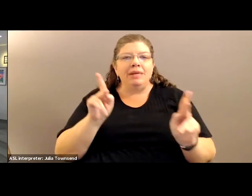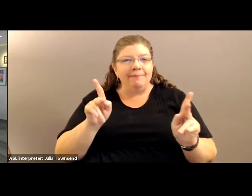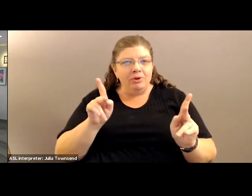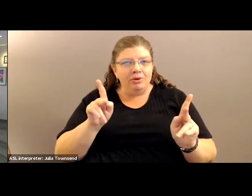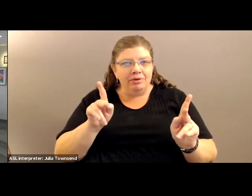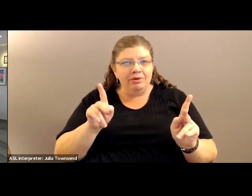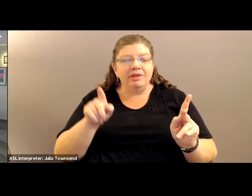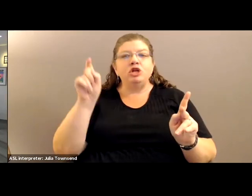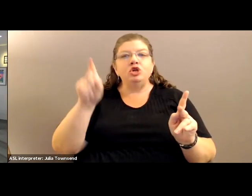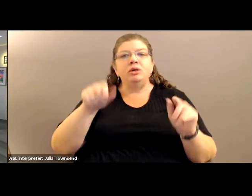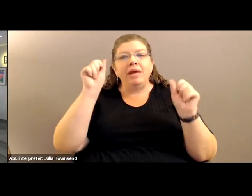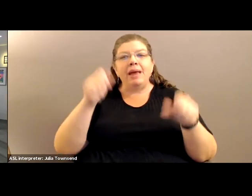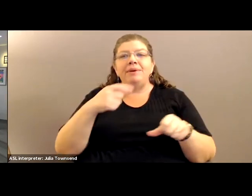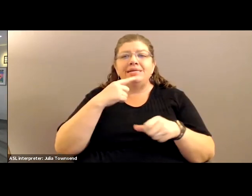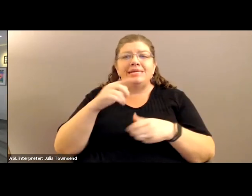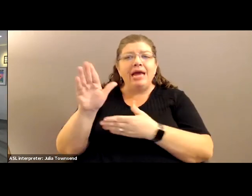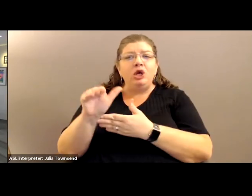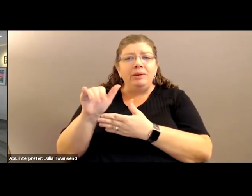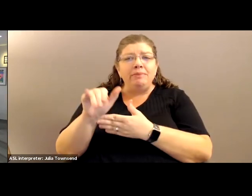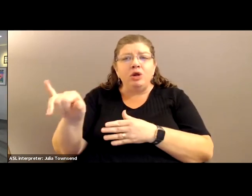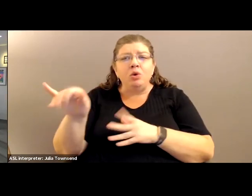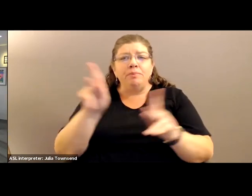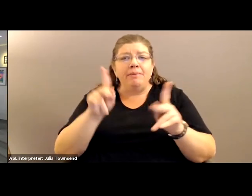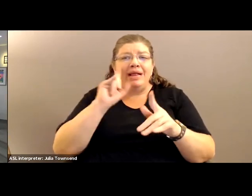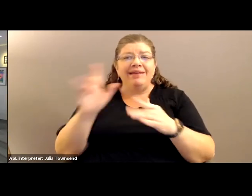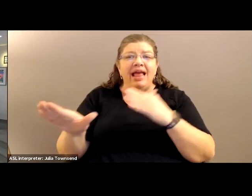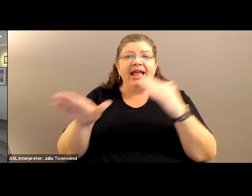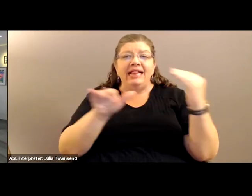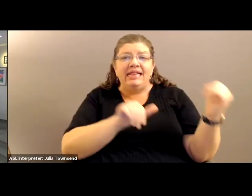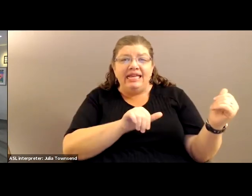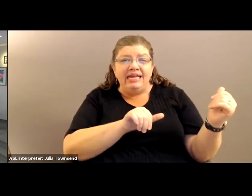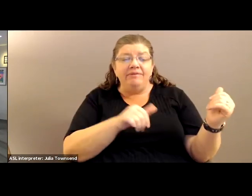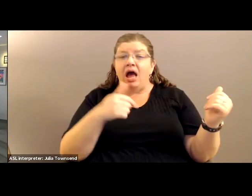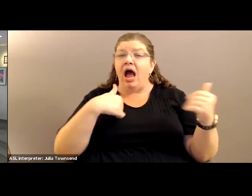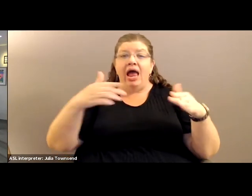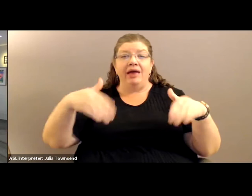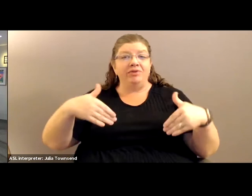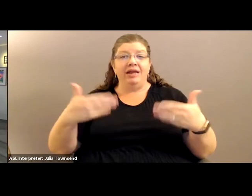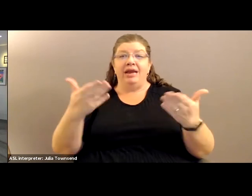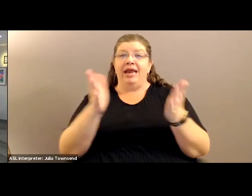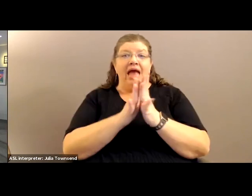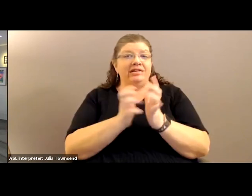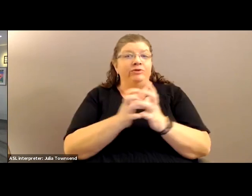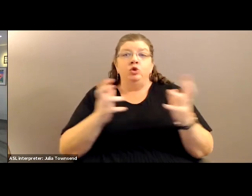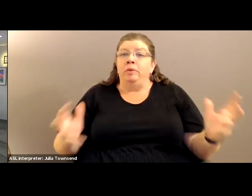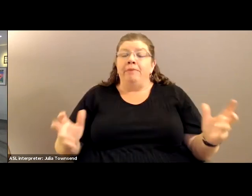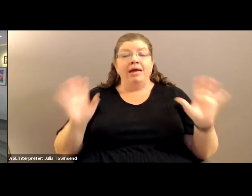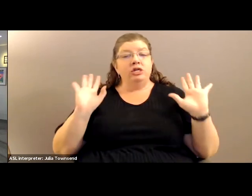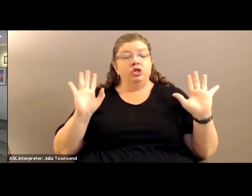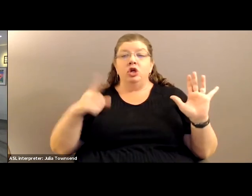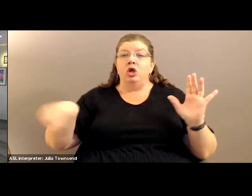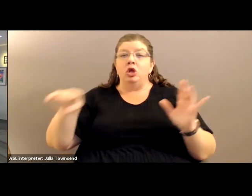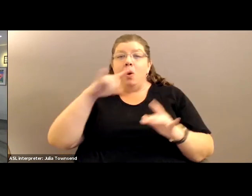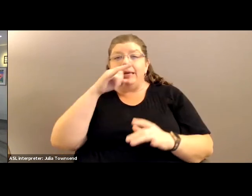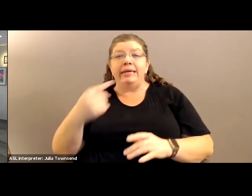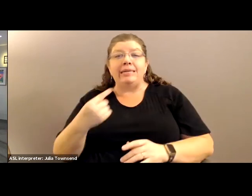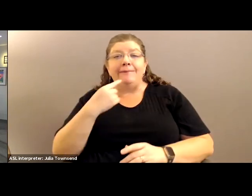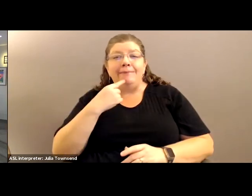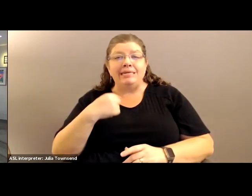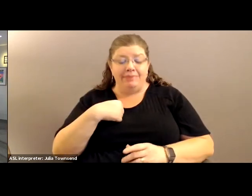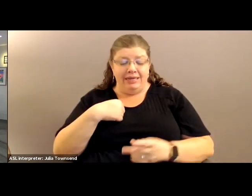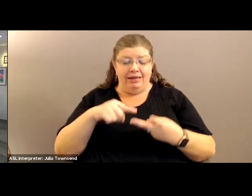should be able to say goodbye to those people when they leave i have not asked for too much those kids miss me i miss